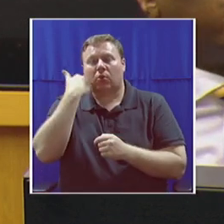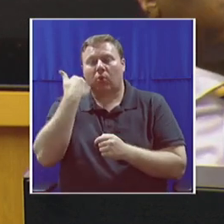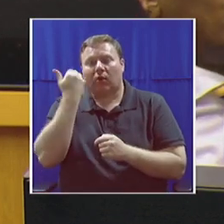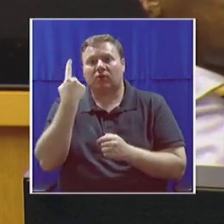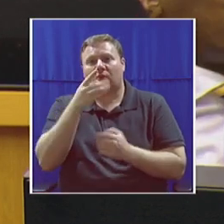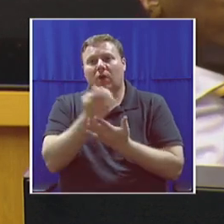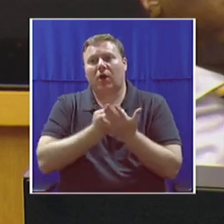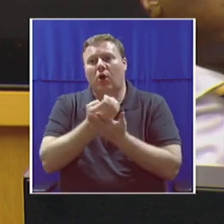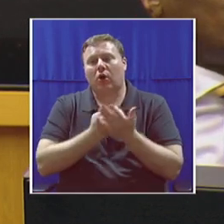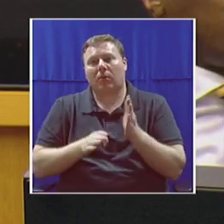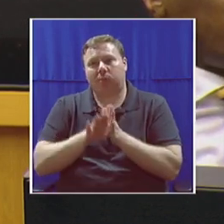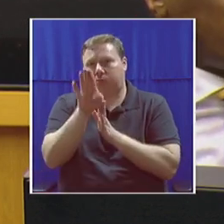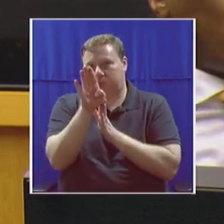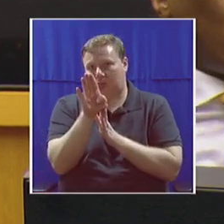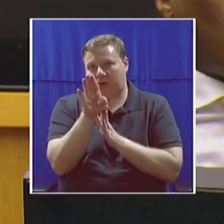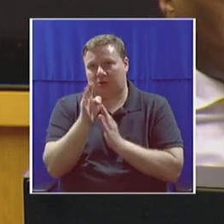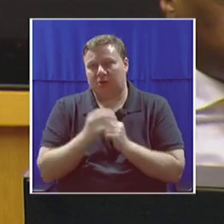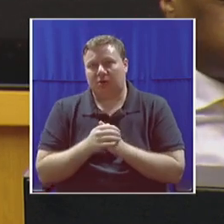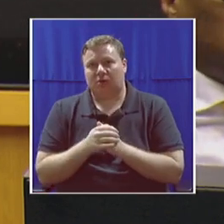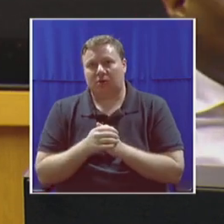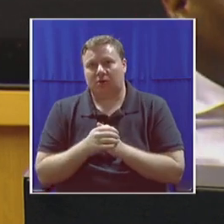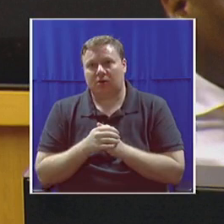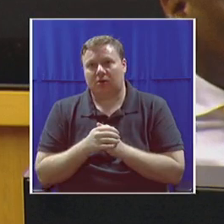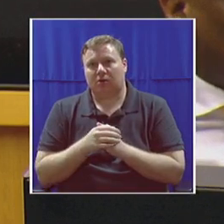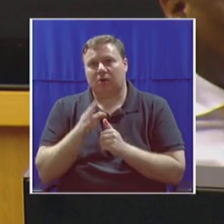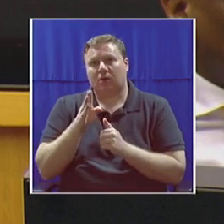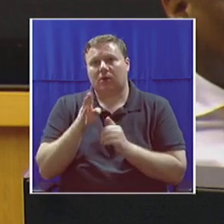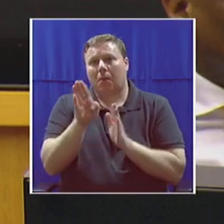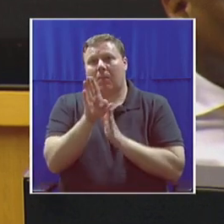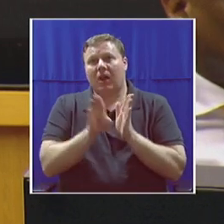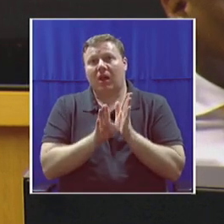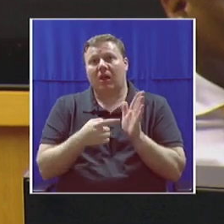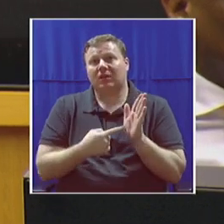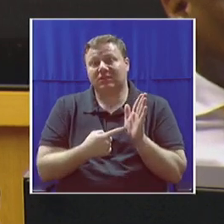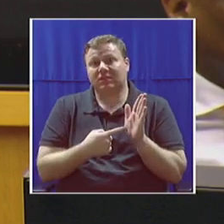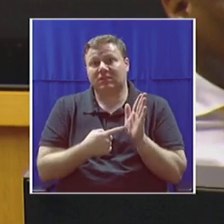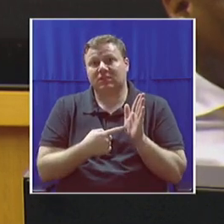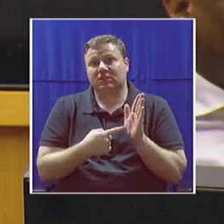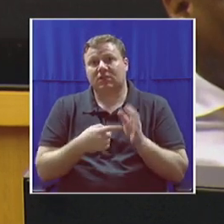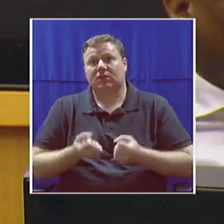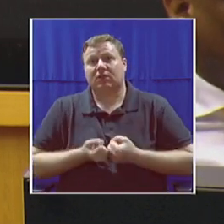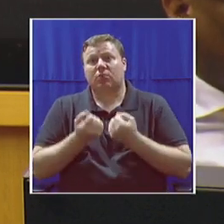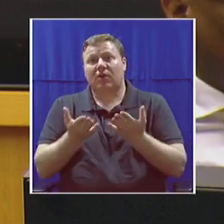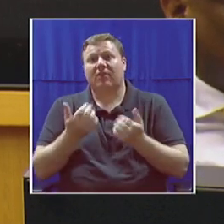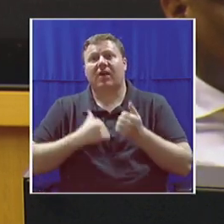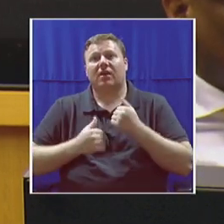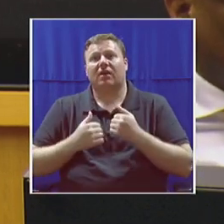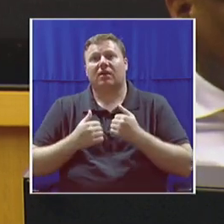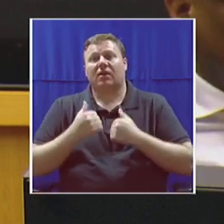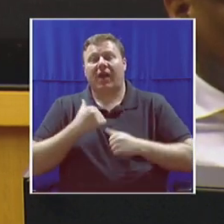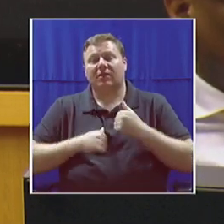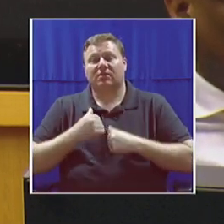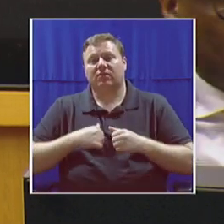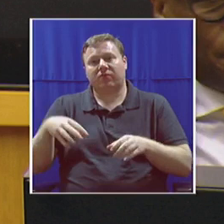economy and the provisions of the bill will therefore provide for active participation of black